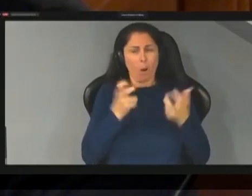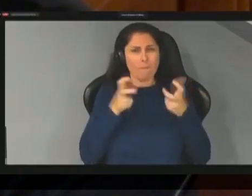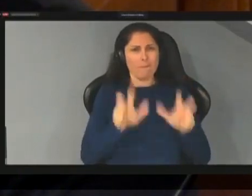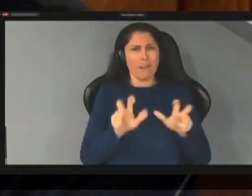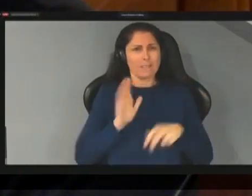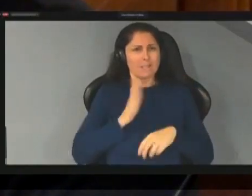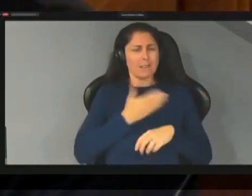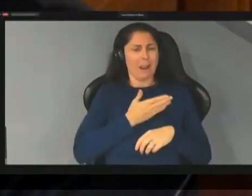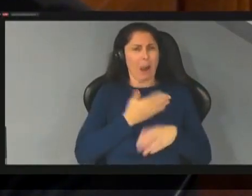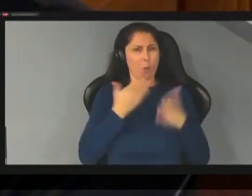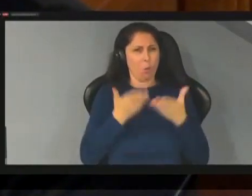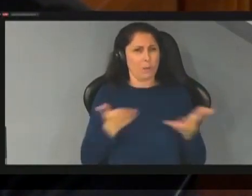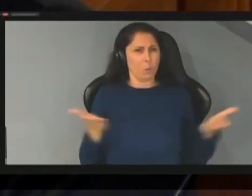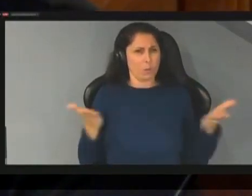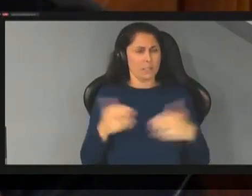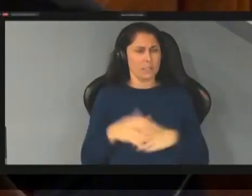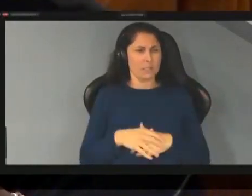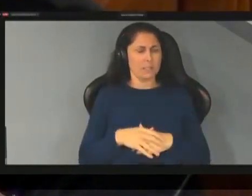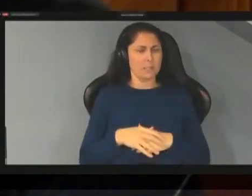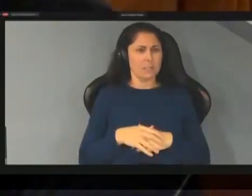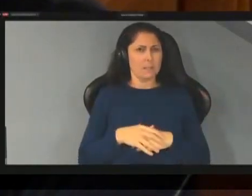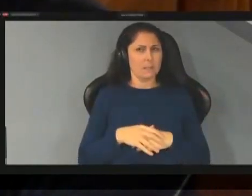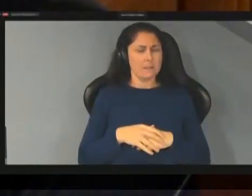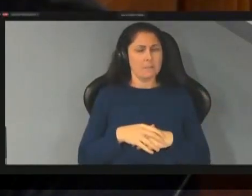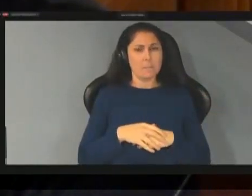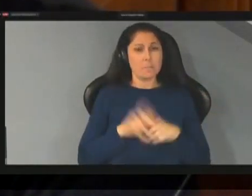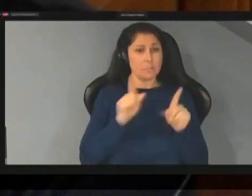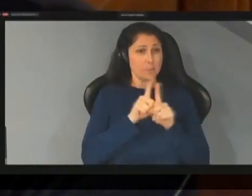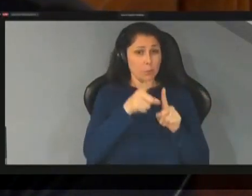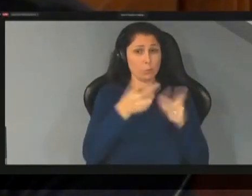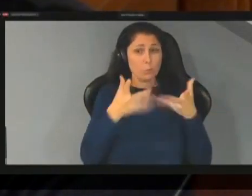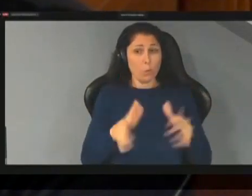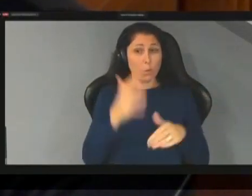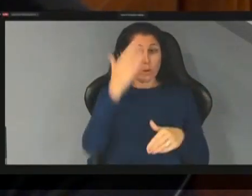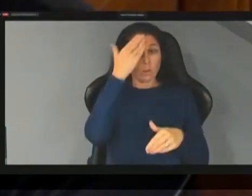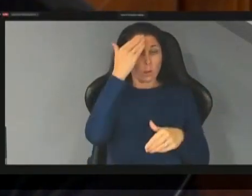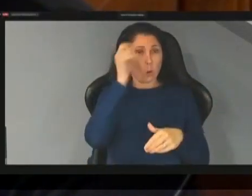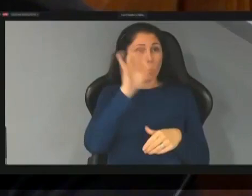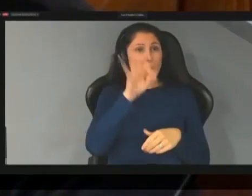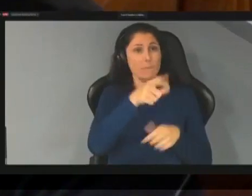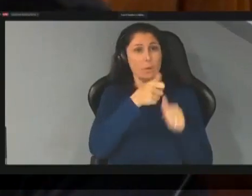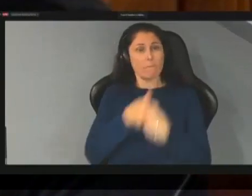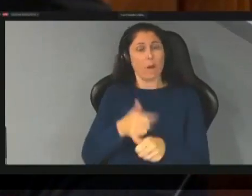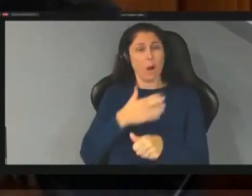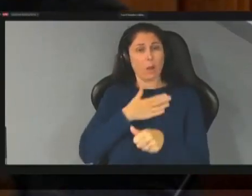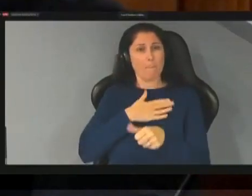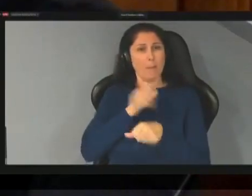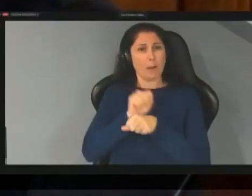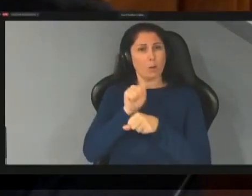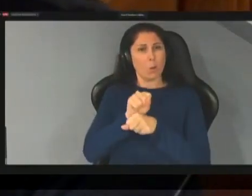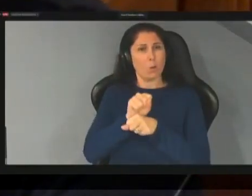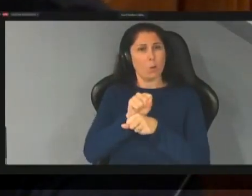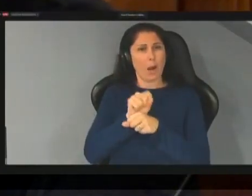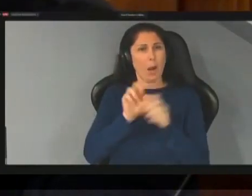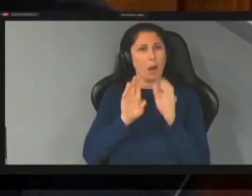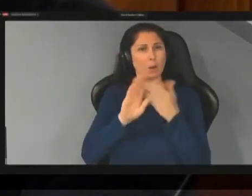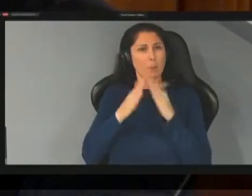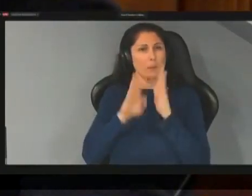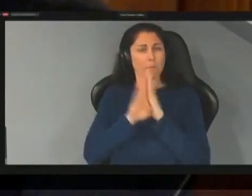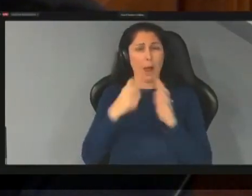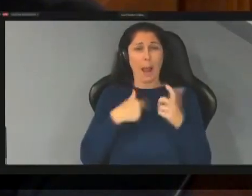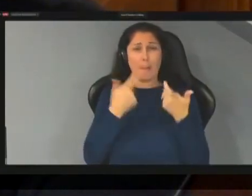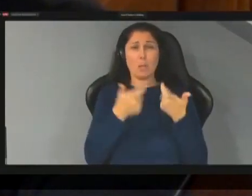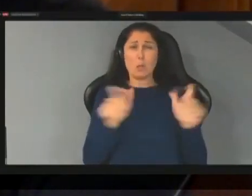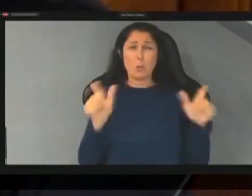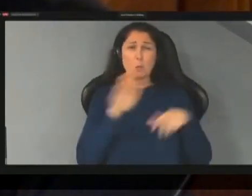right? And as you all know, if you follow my career in community development, I'm big on investing